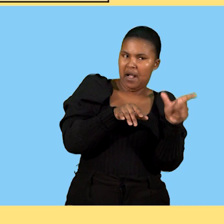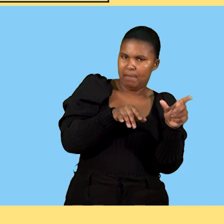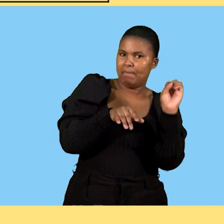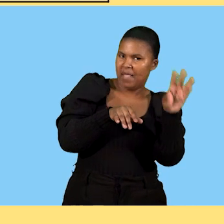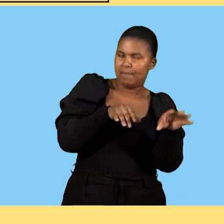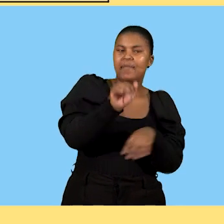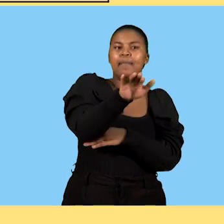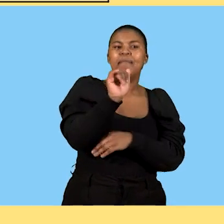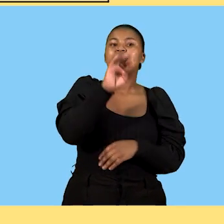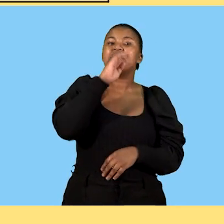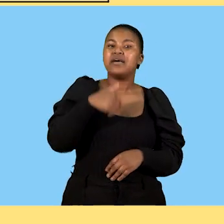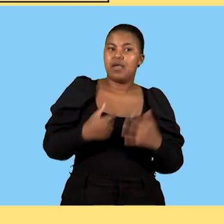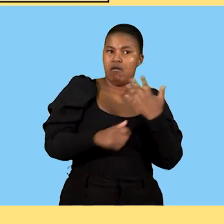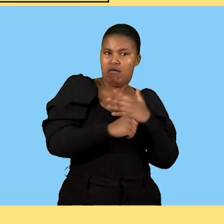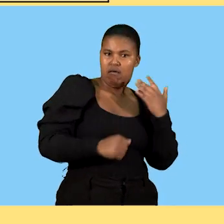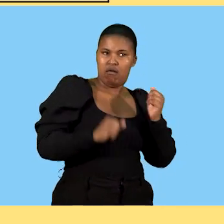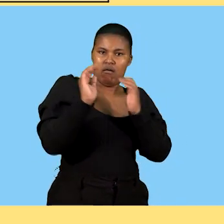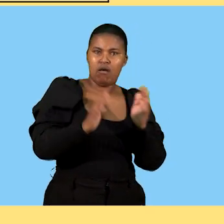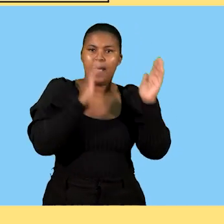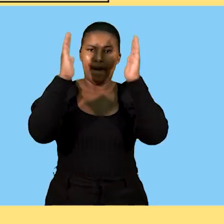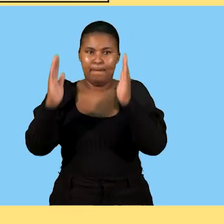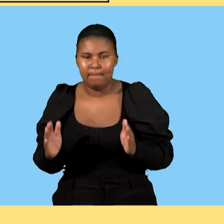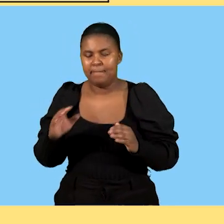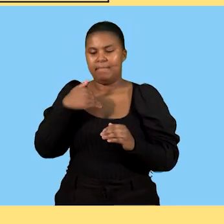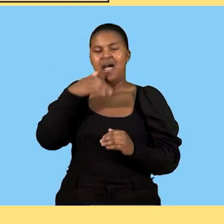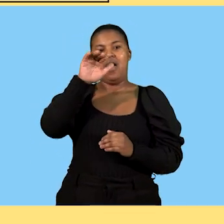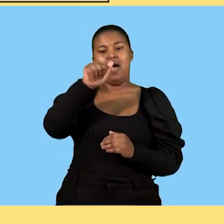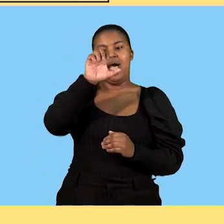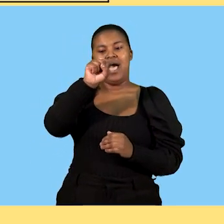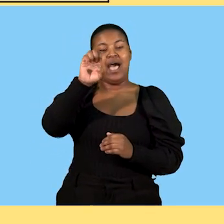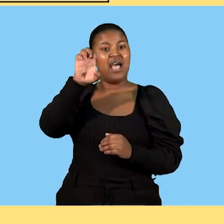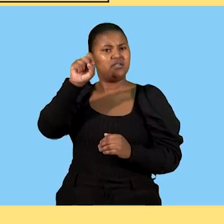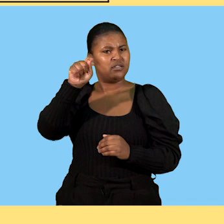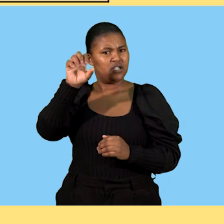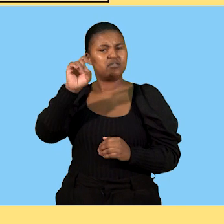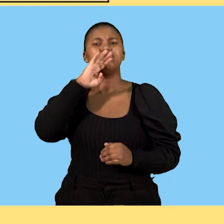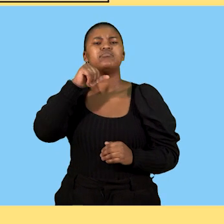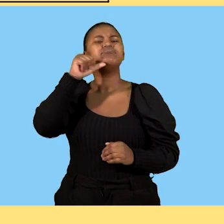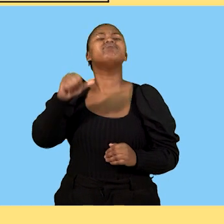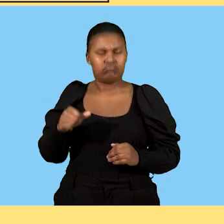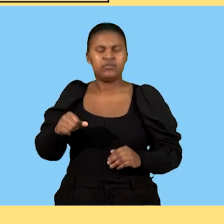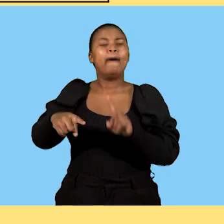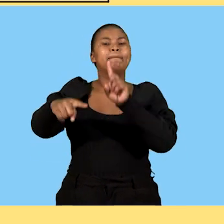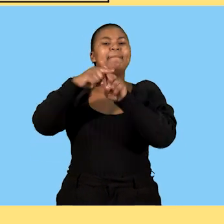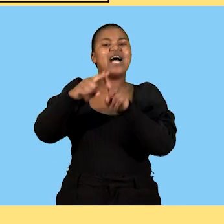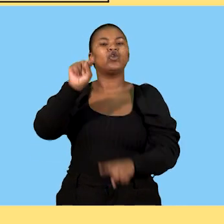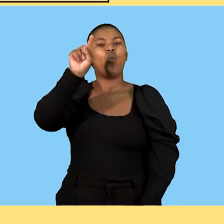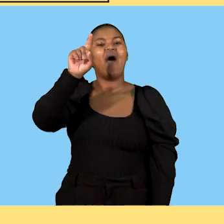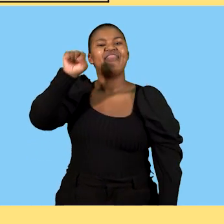is bank. Once I debit bank, I'm coming to my assets and I'm saying plus